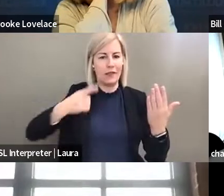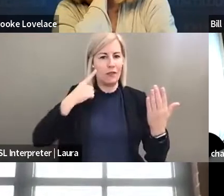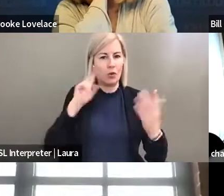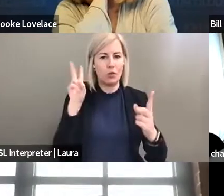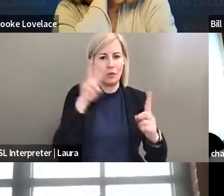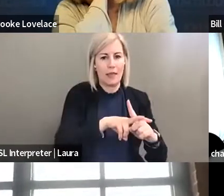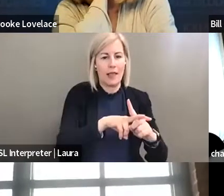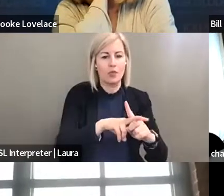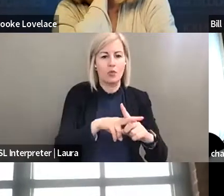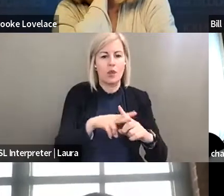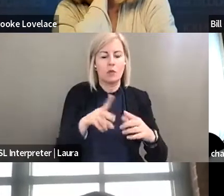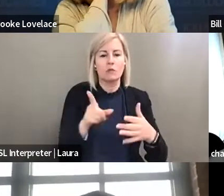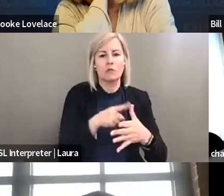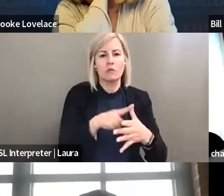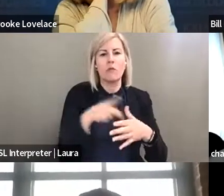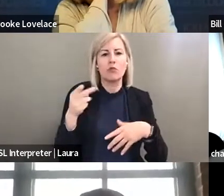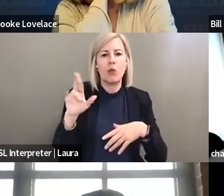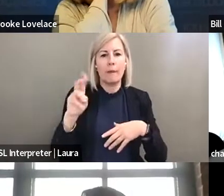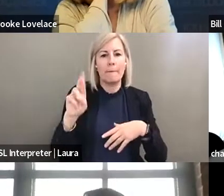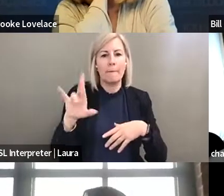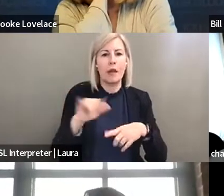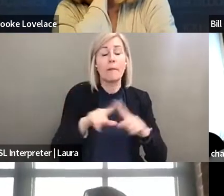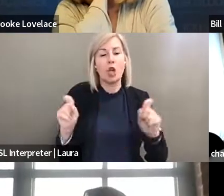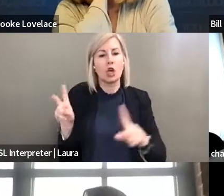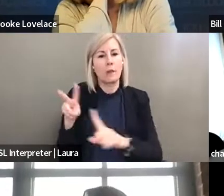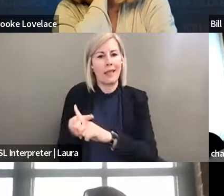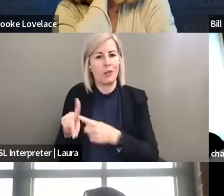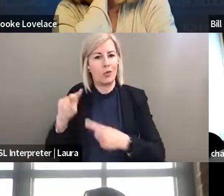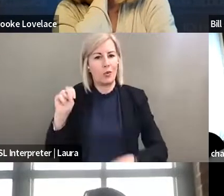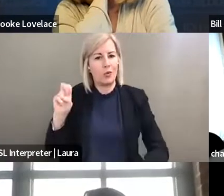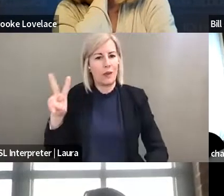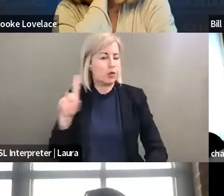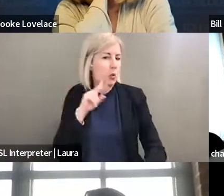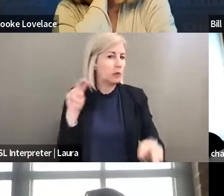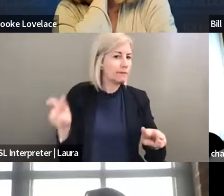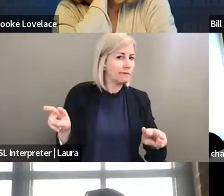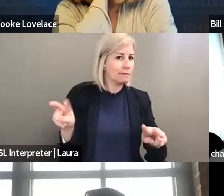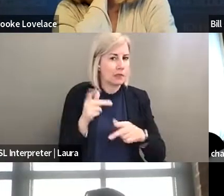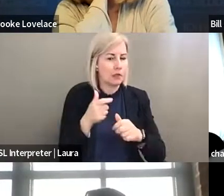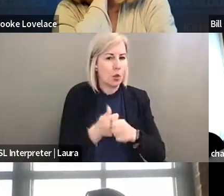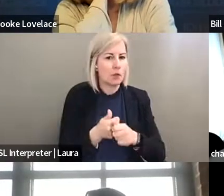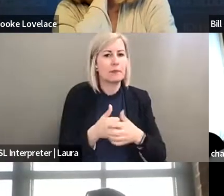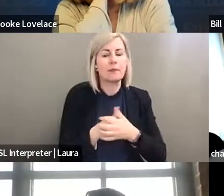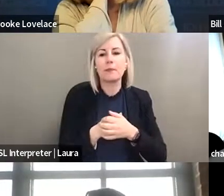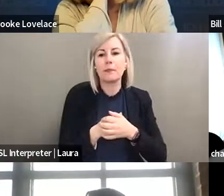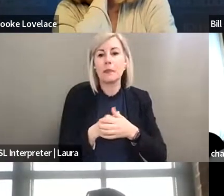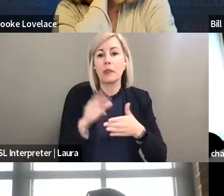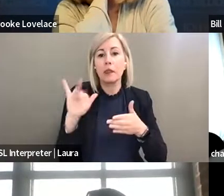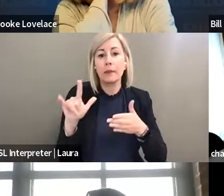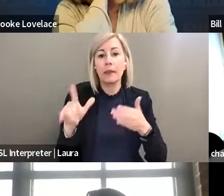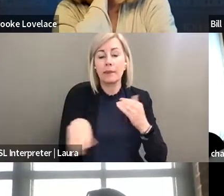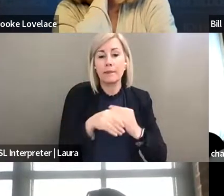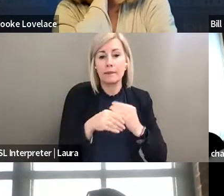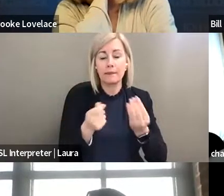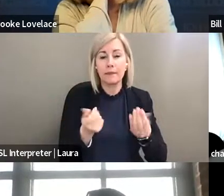to the primary, but it could apply to something in November. So we're watching that pretty closely. I don't know, Bill, if you had anything extra to say about